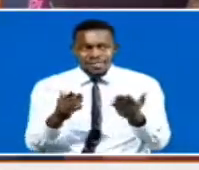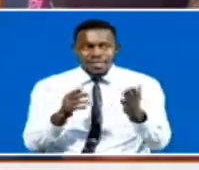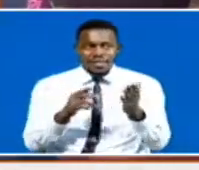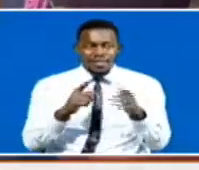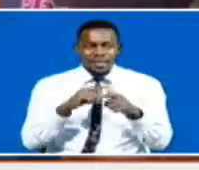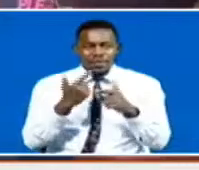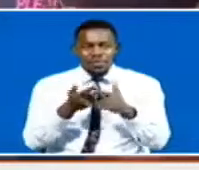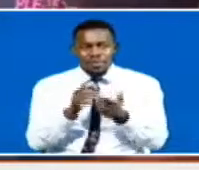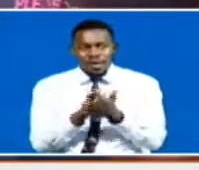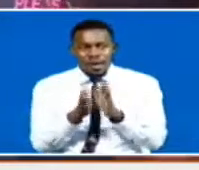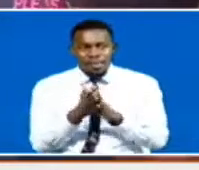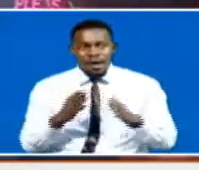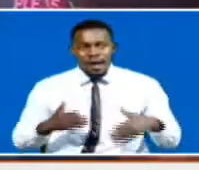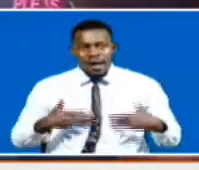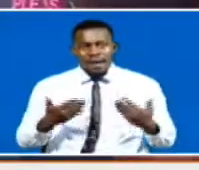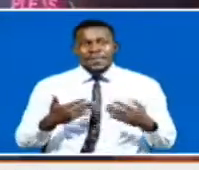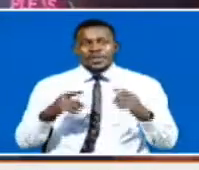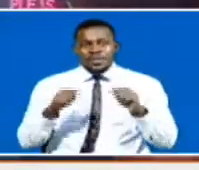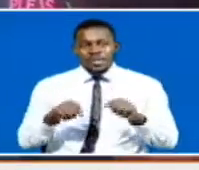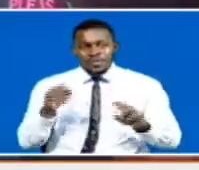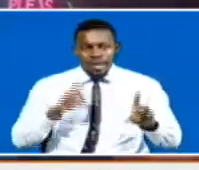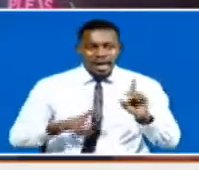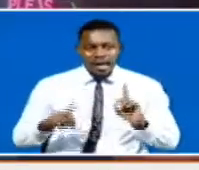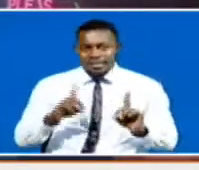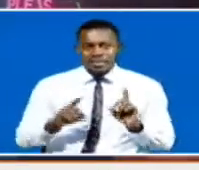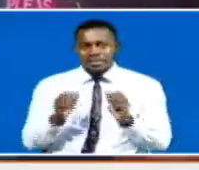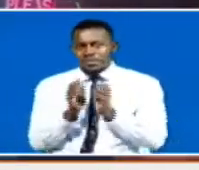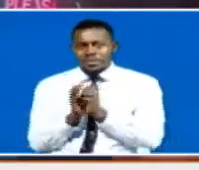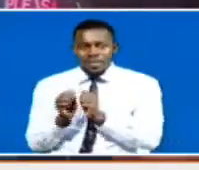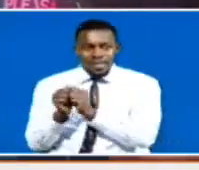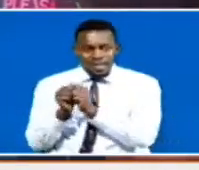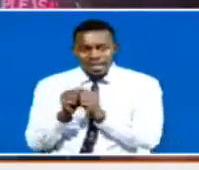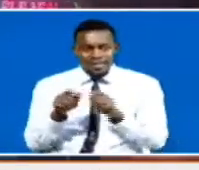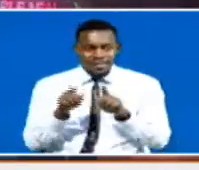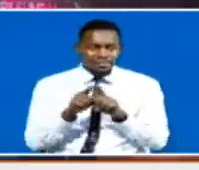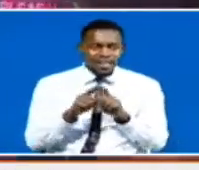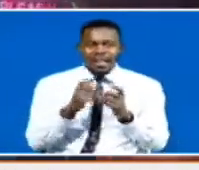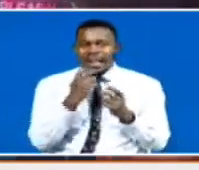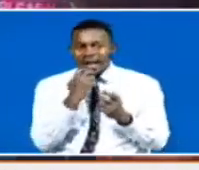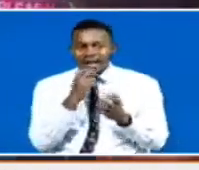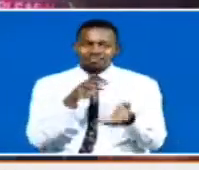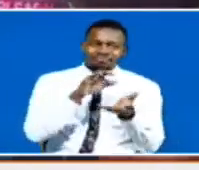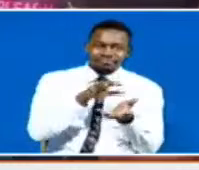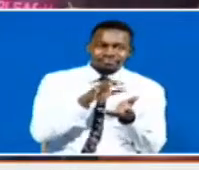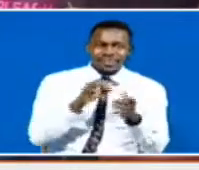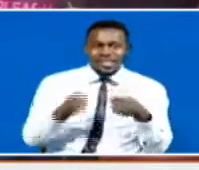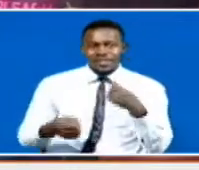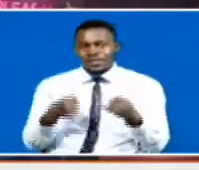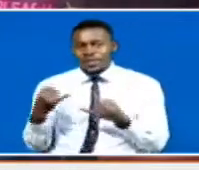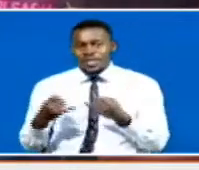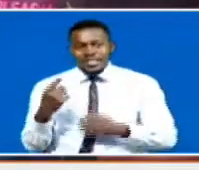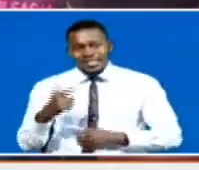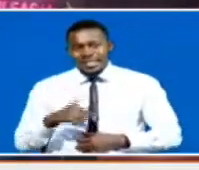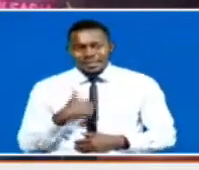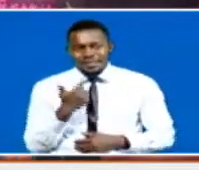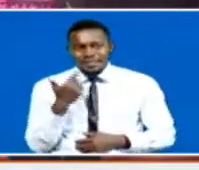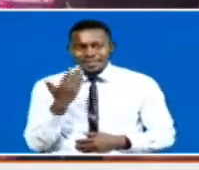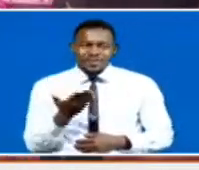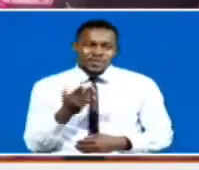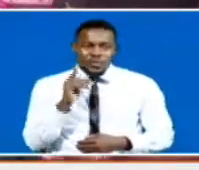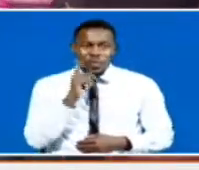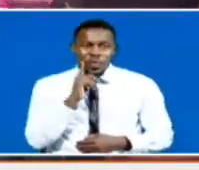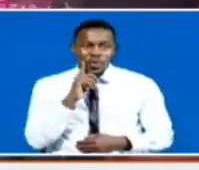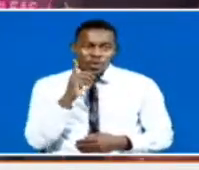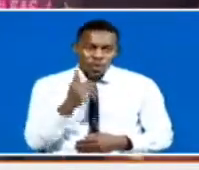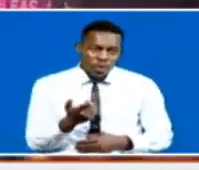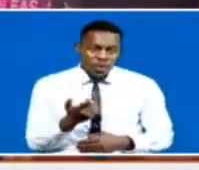happy today to dance with them, to make them laugh. And I'm gonna have a show tomorrow. So I